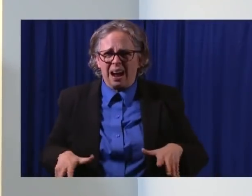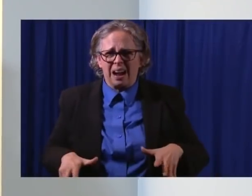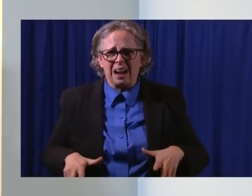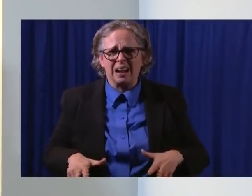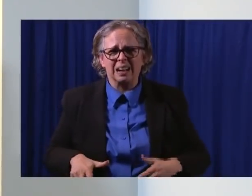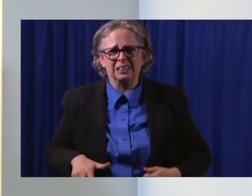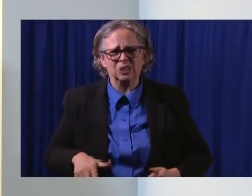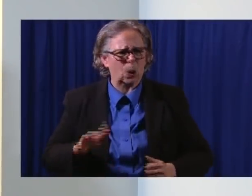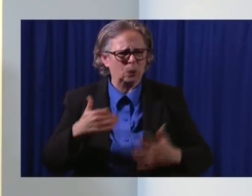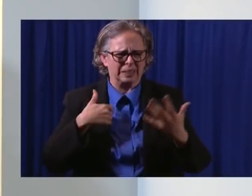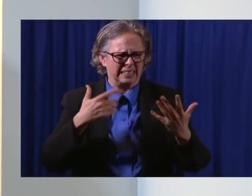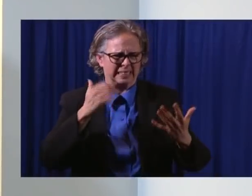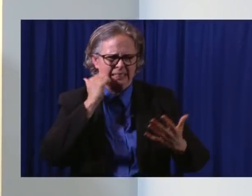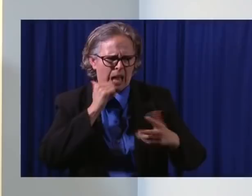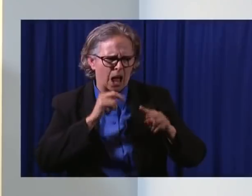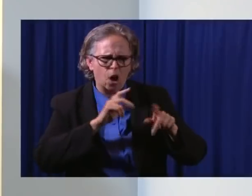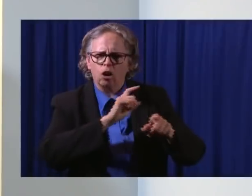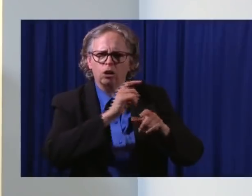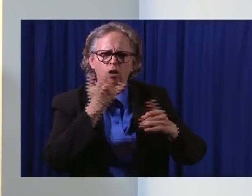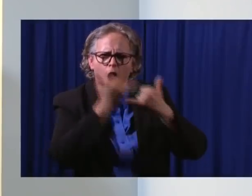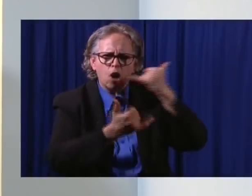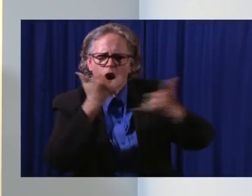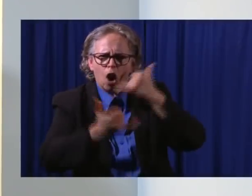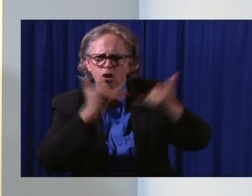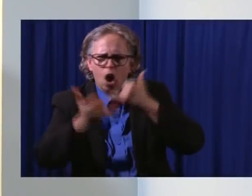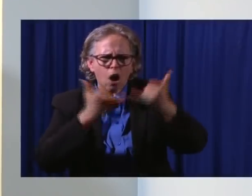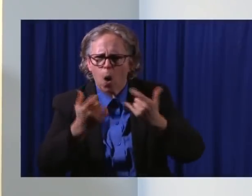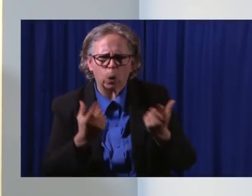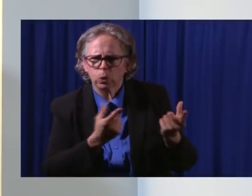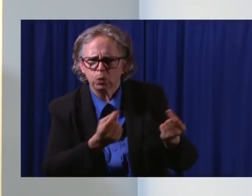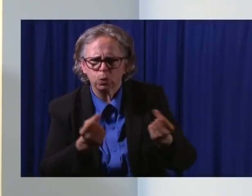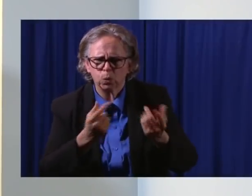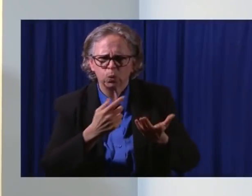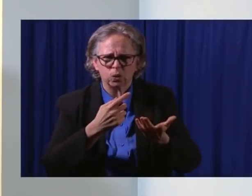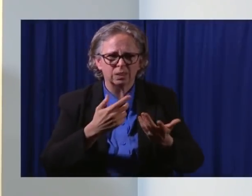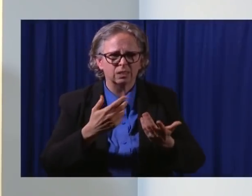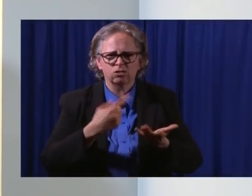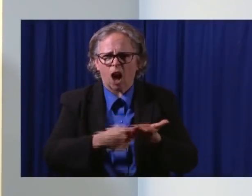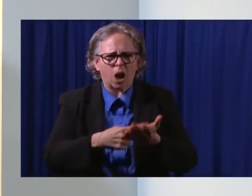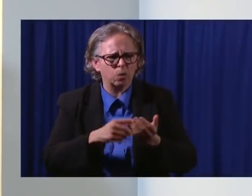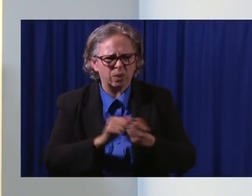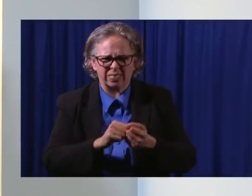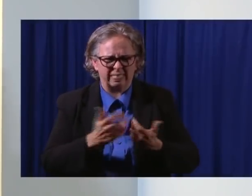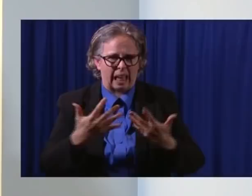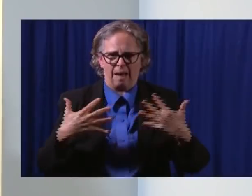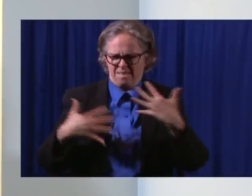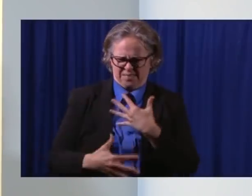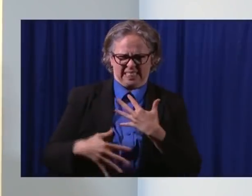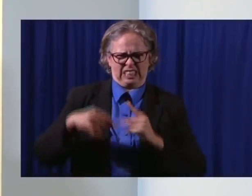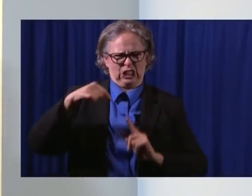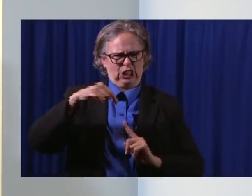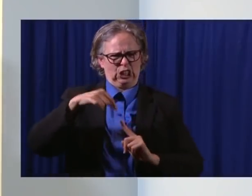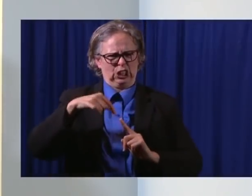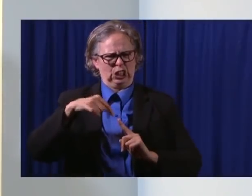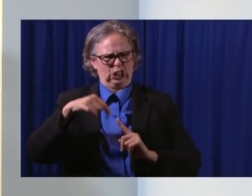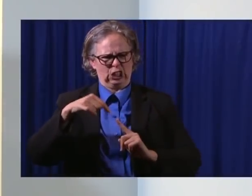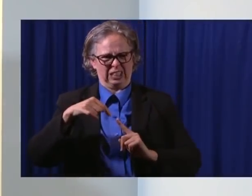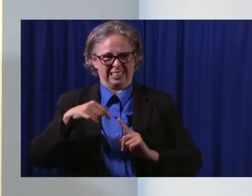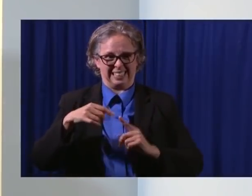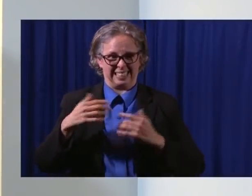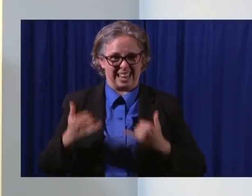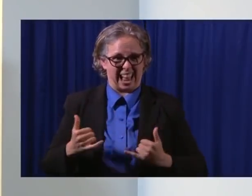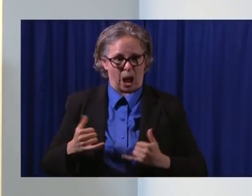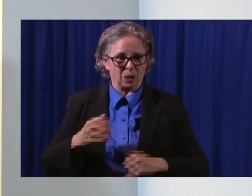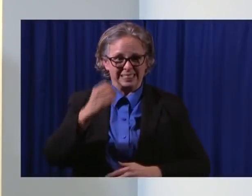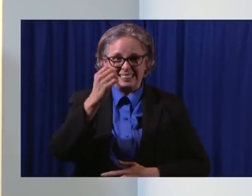Commerce this morning, the governor and I, talking about these issues, a big fear of theirs. And with the cases rising in Southwest